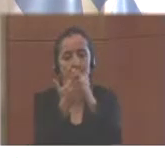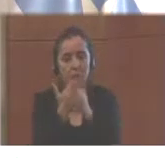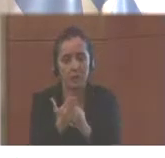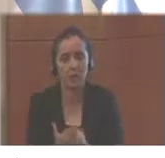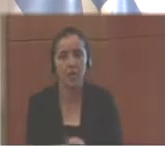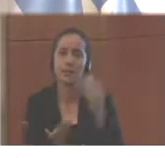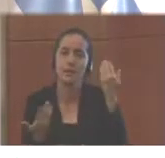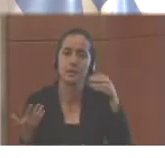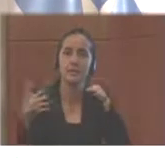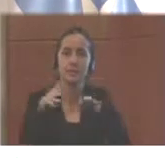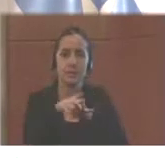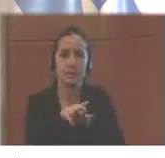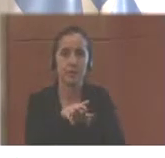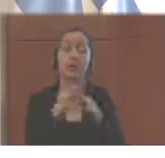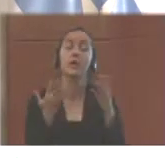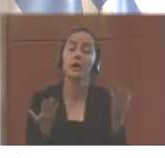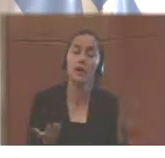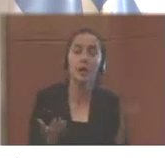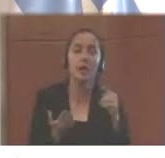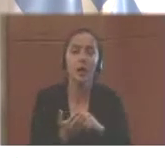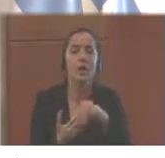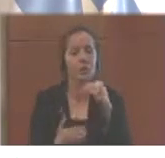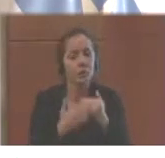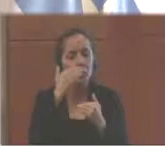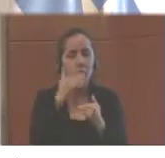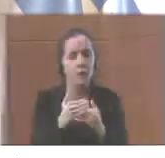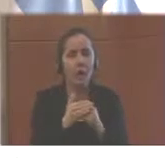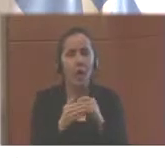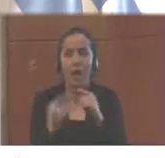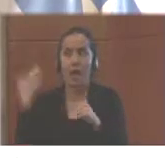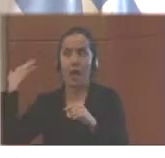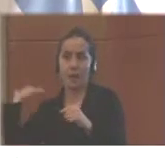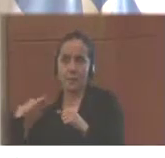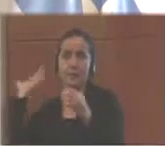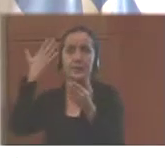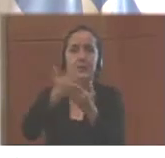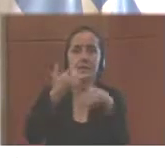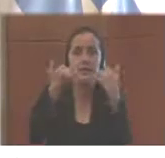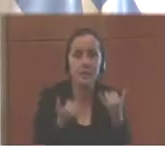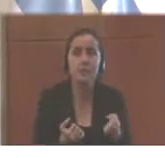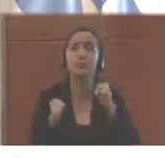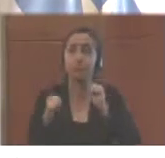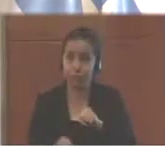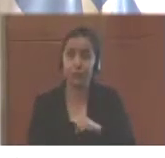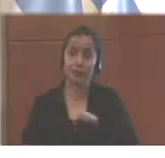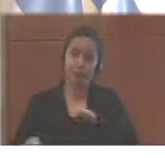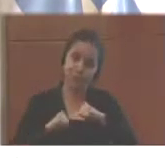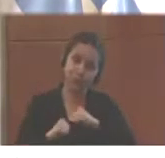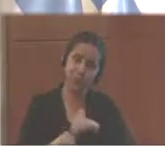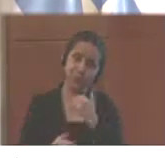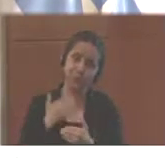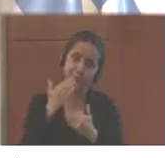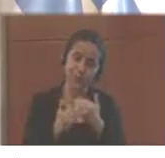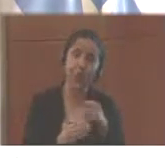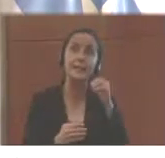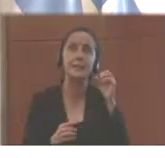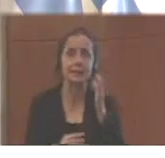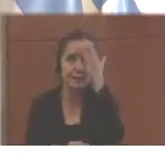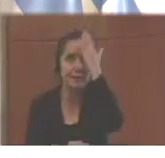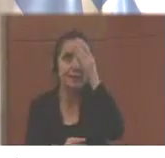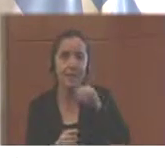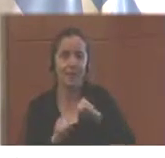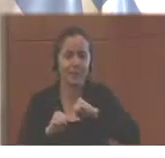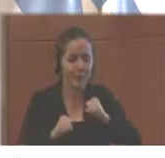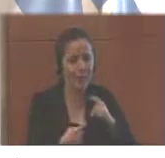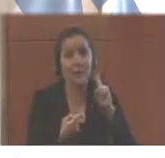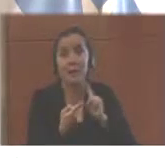that has to do an integral perspective. And up until now, several activities have been carried out to